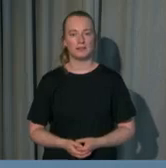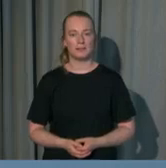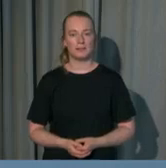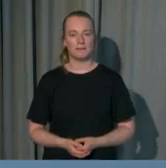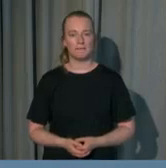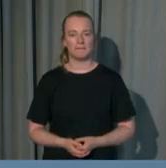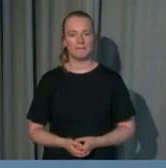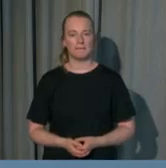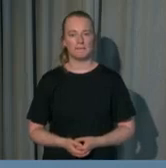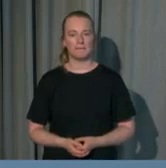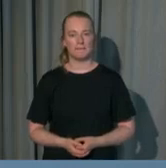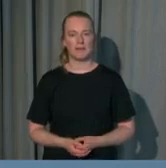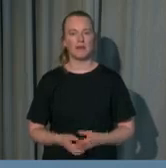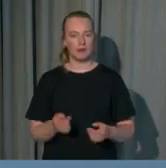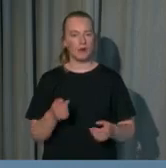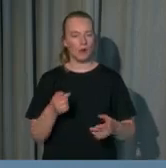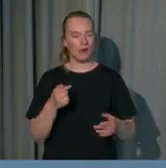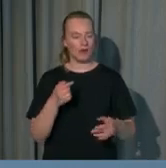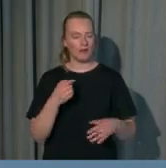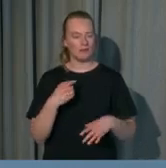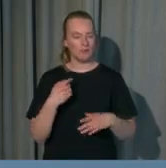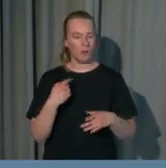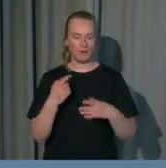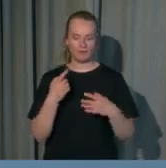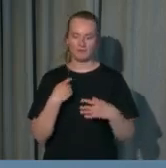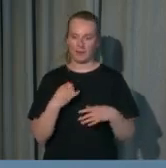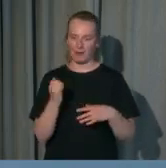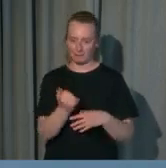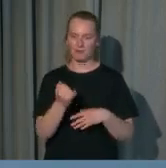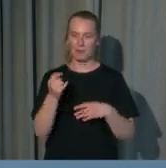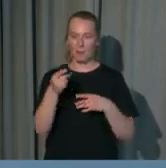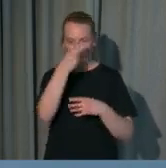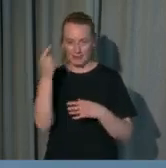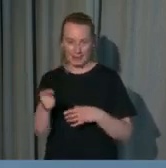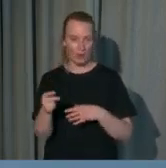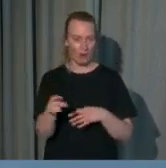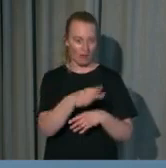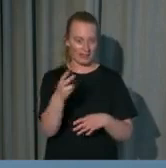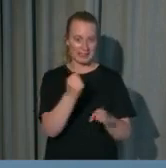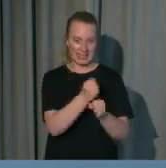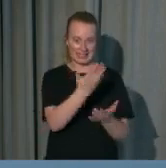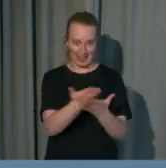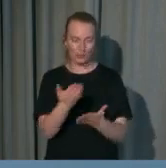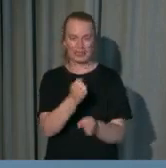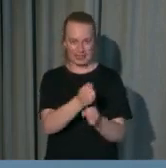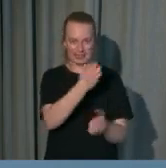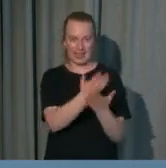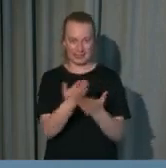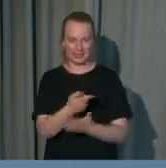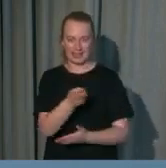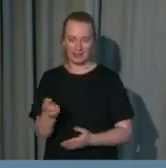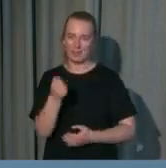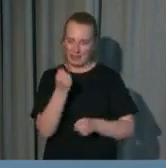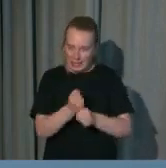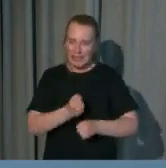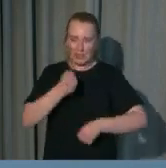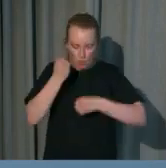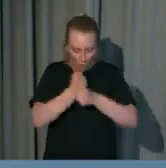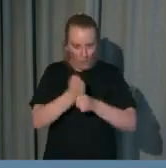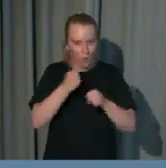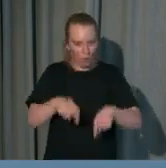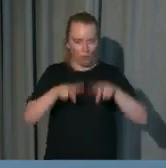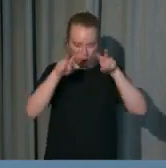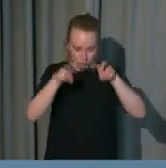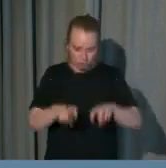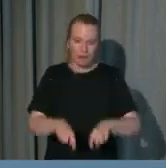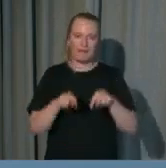reason to believe that the police and the different services are doing their intense efforts now to investigate this very